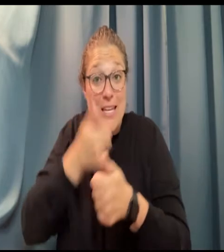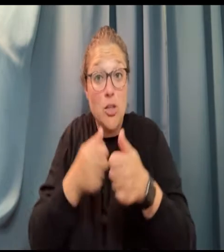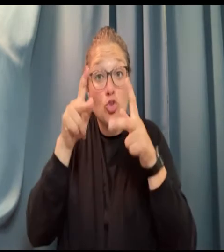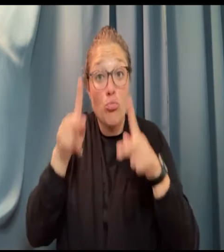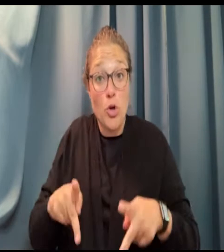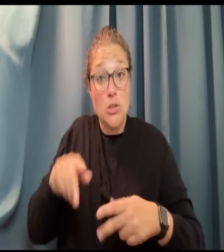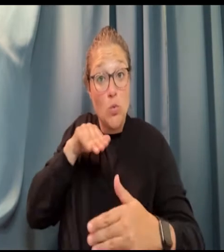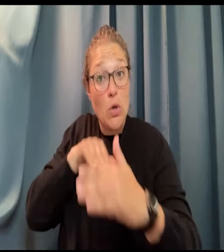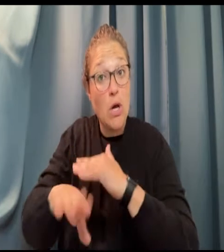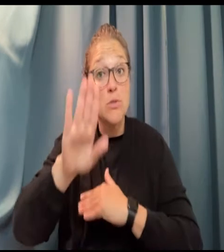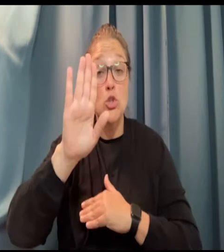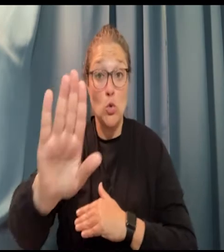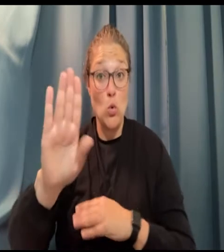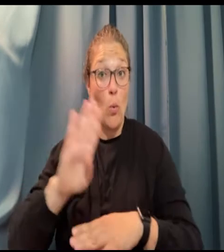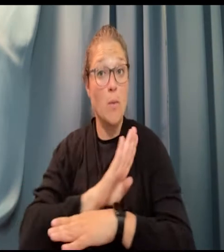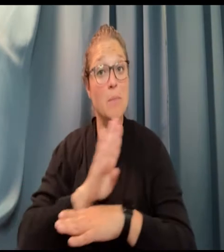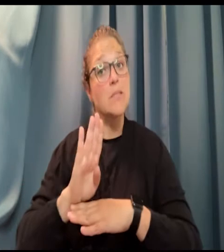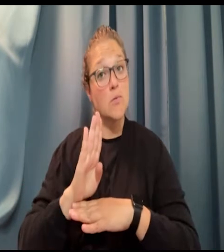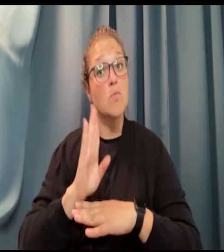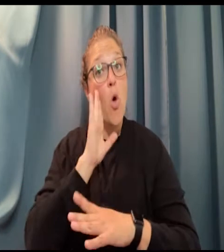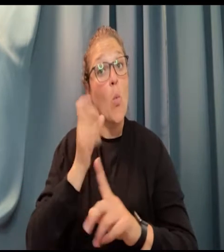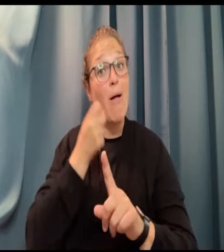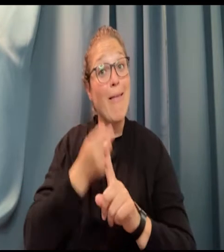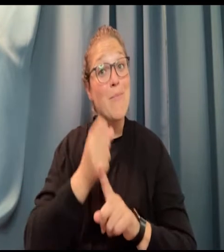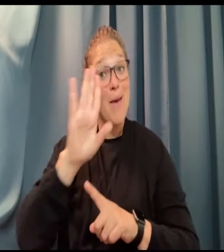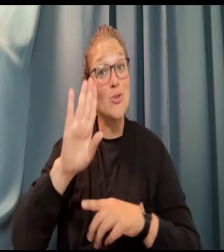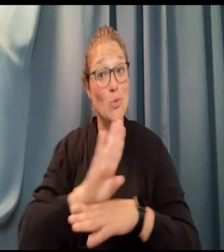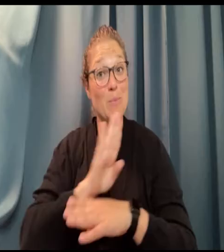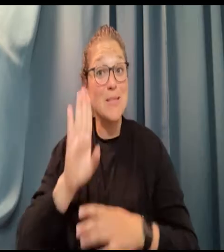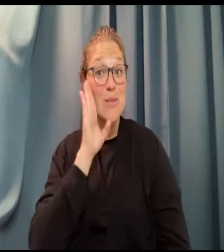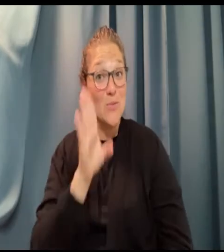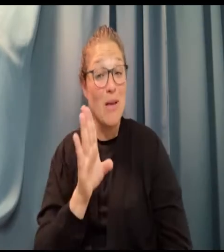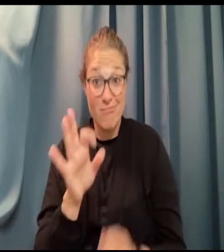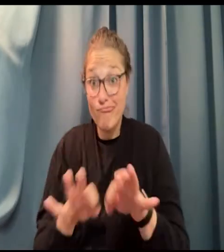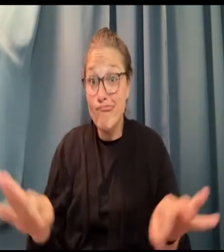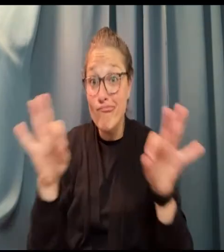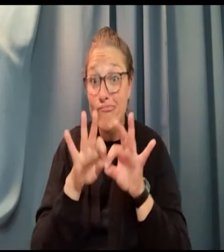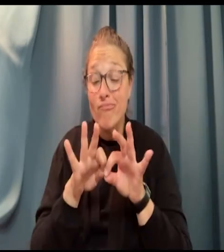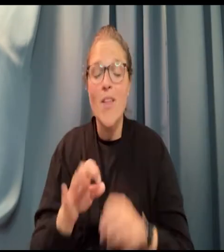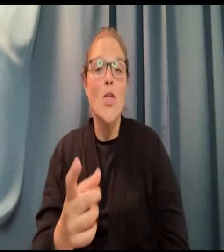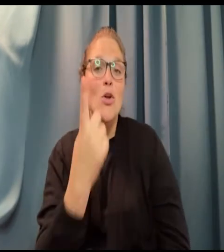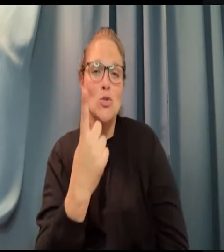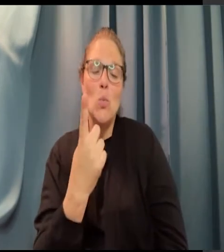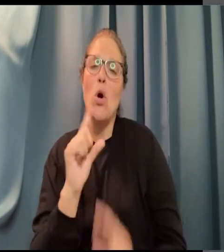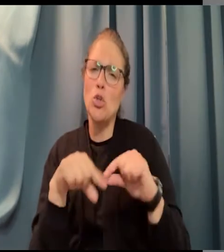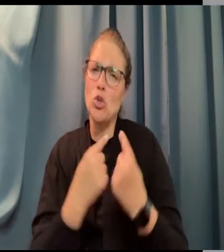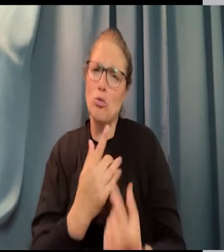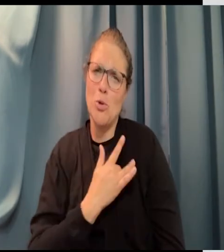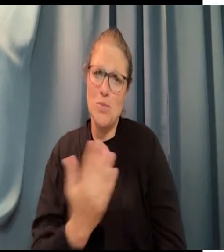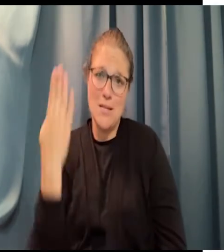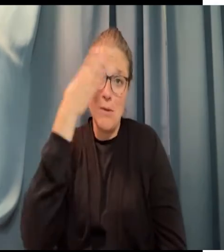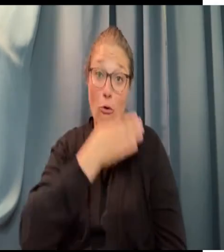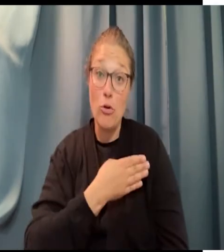each individual who walks through the door makes a big difference to your business. But there's one group who is often